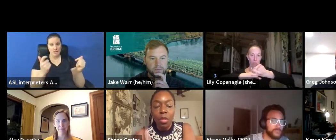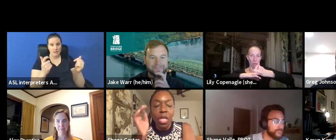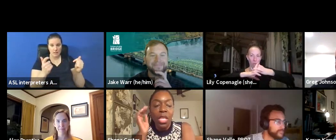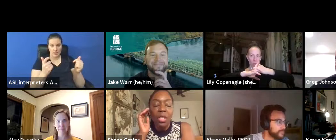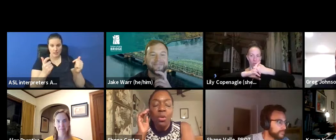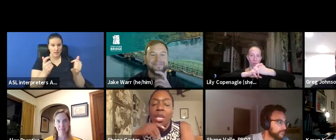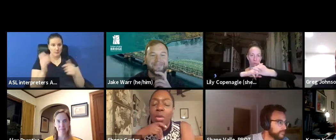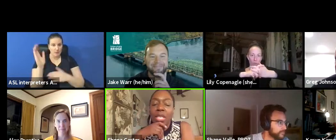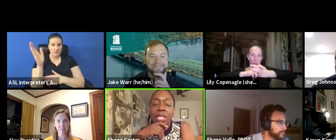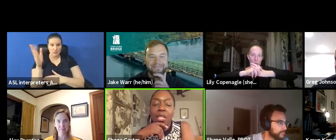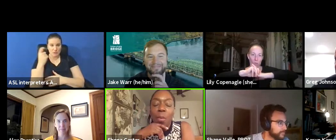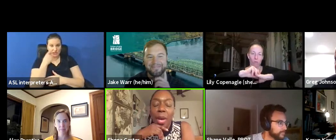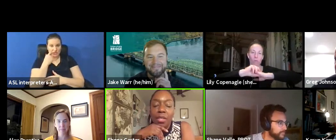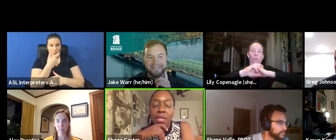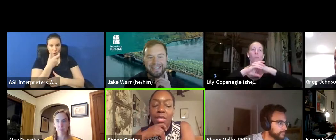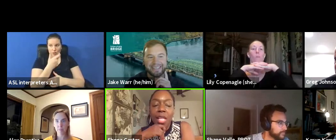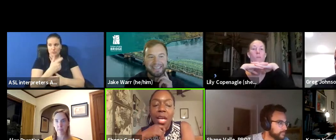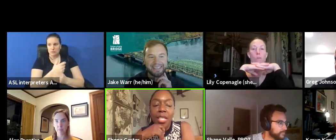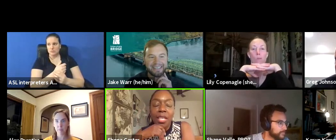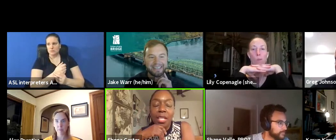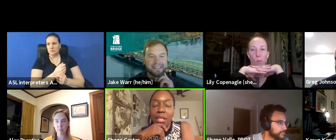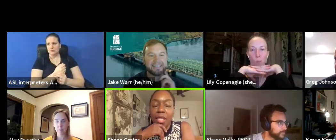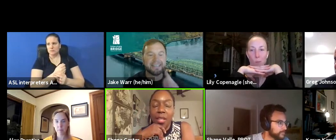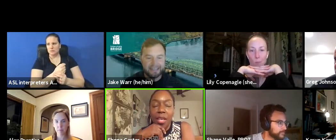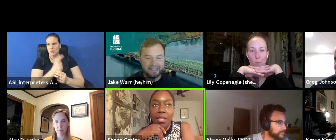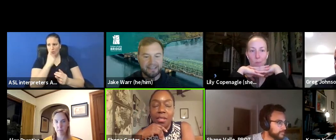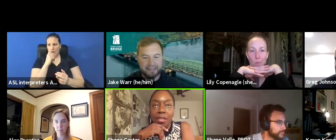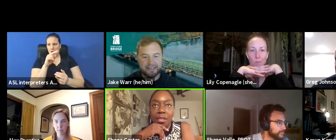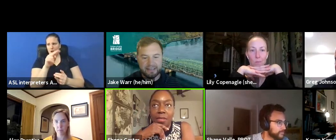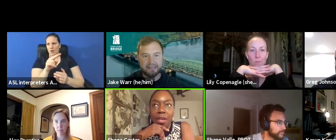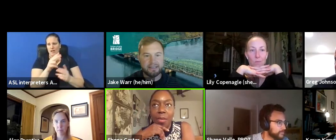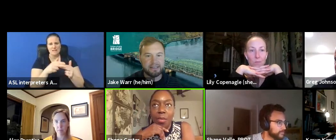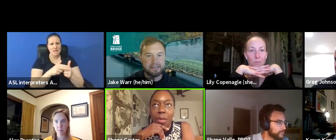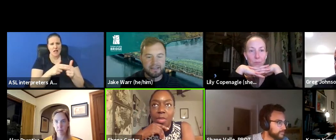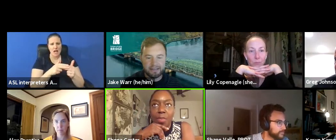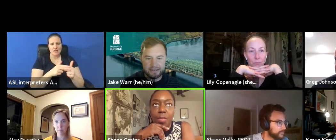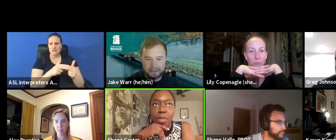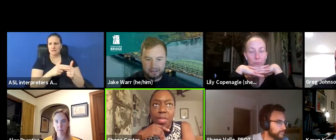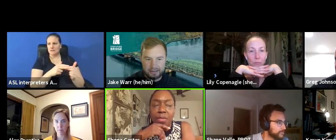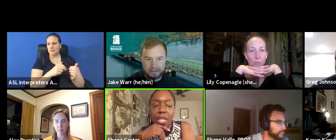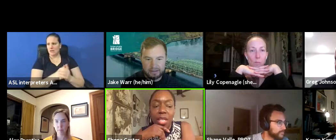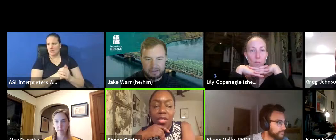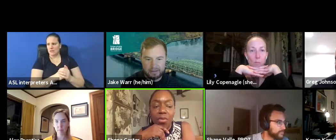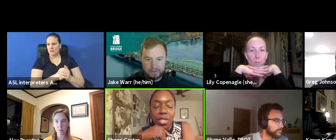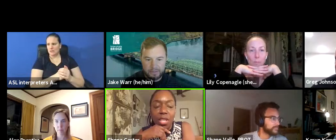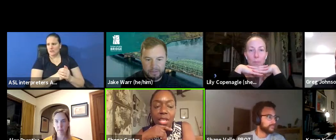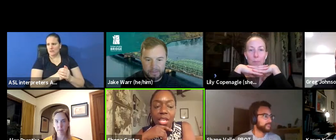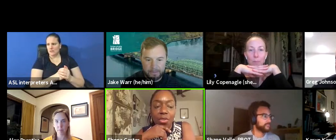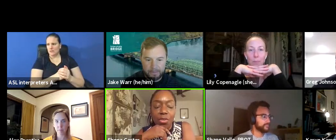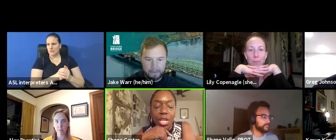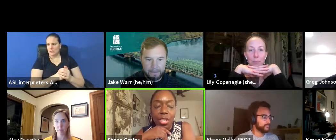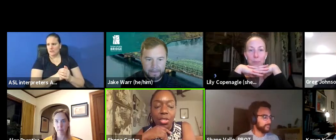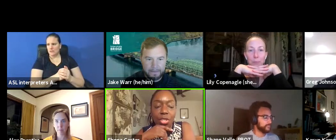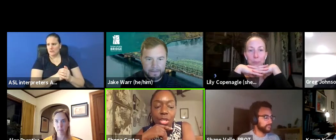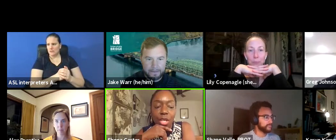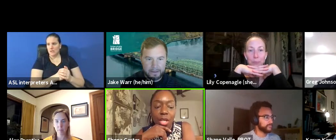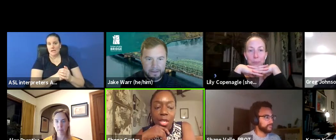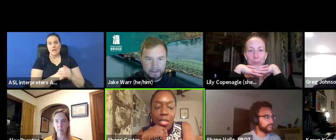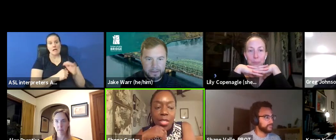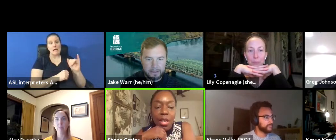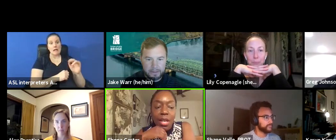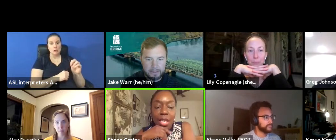ate? Can we go back to the slides and I'm specifically interested in the